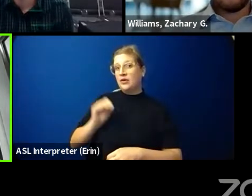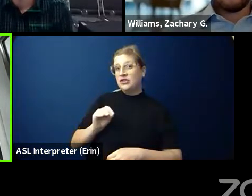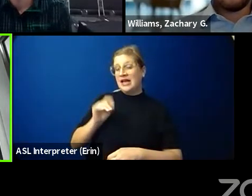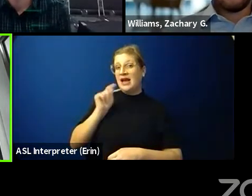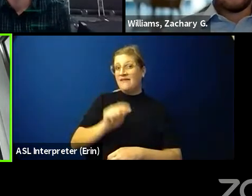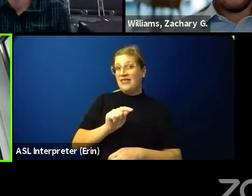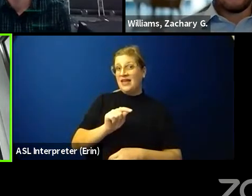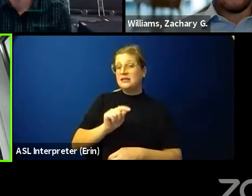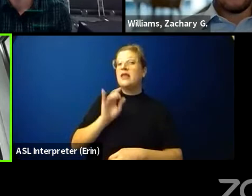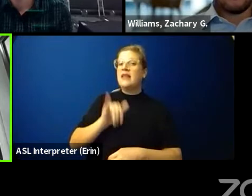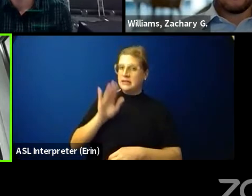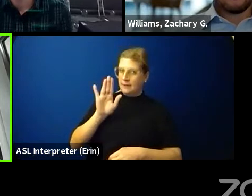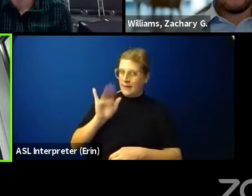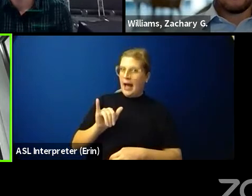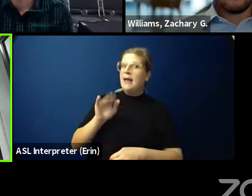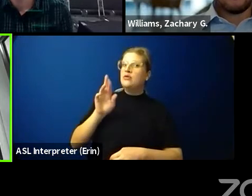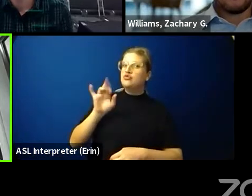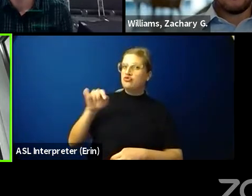that's by right.